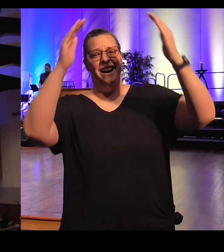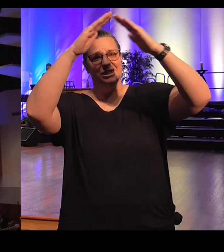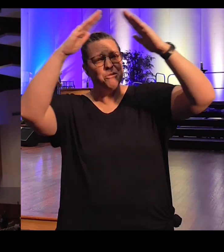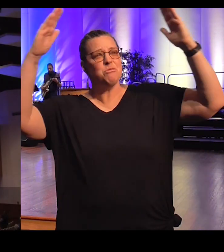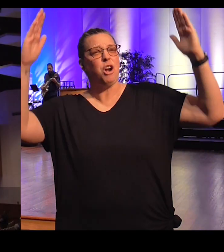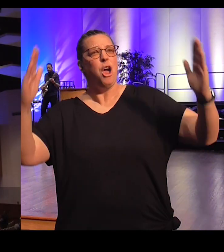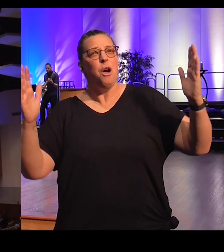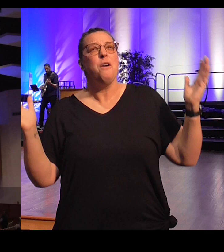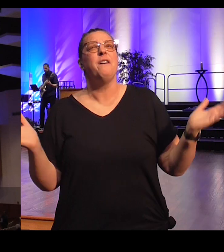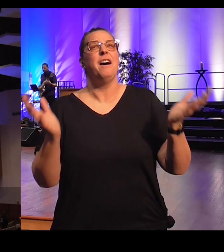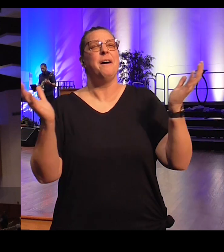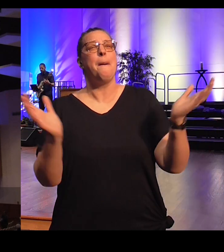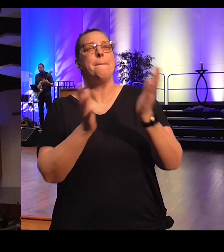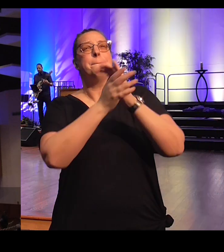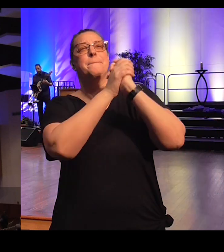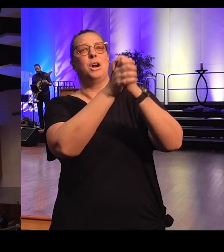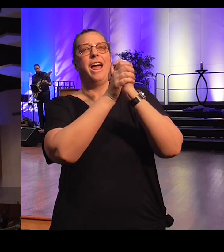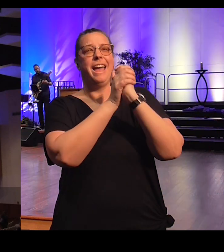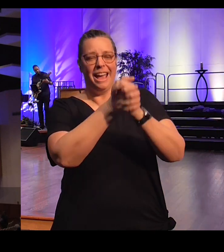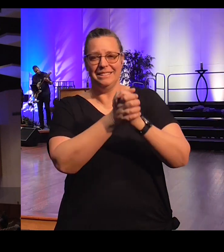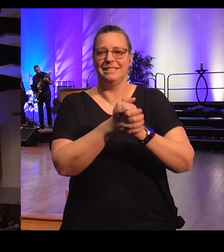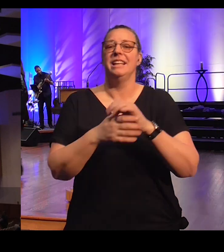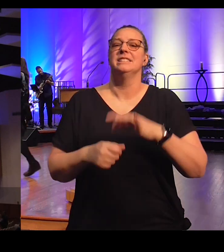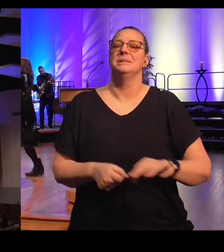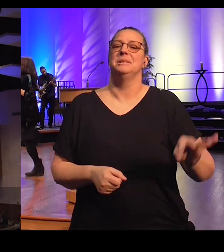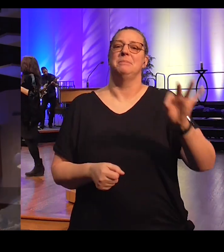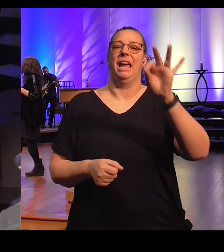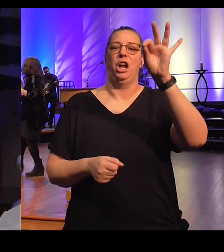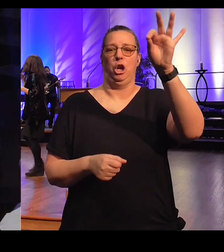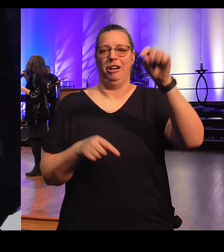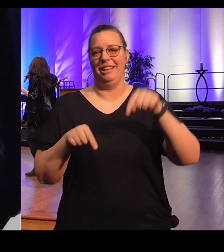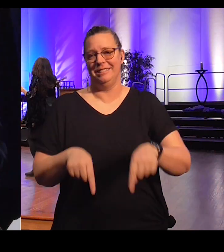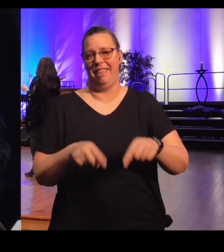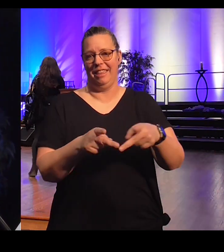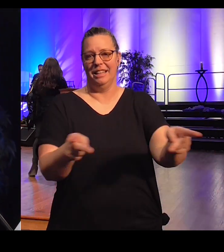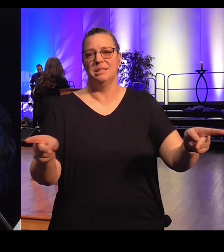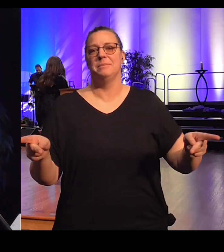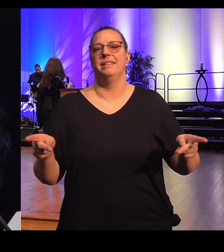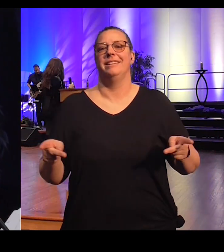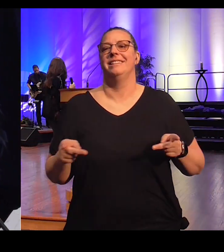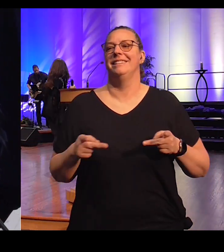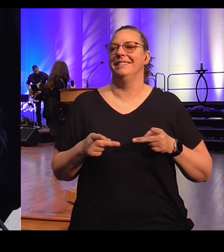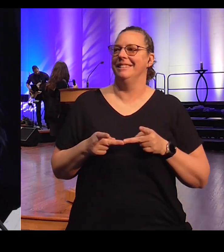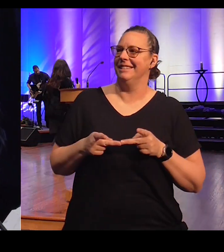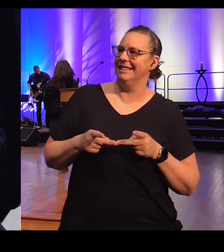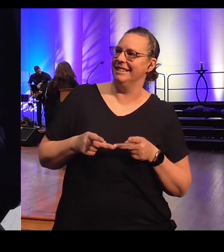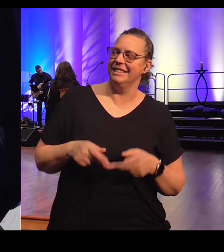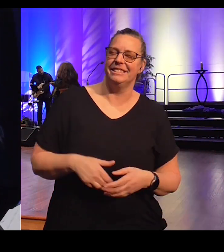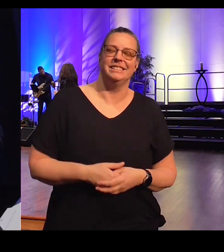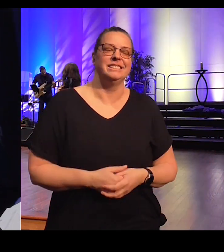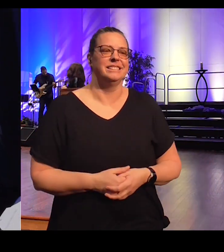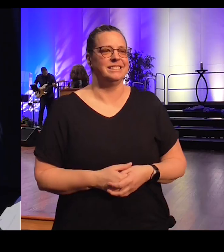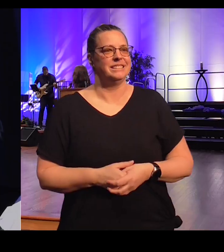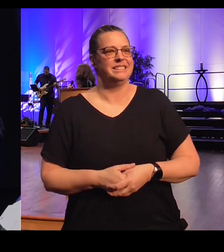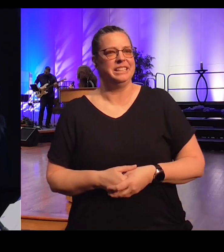with shouts of praise. Spirit's in this place.